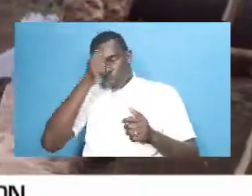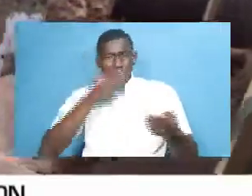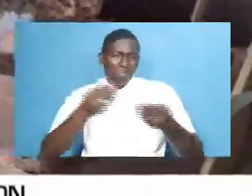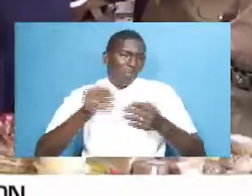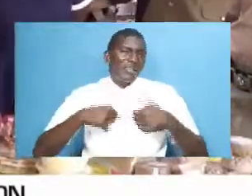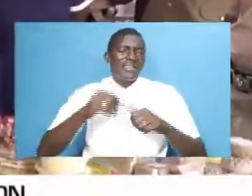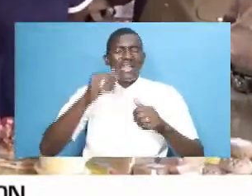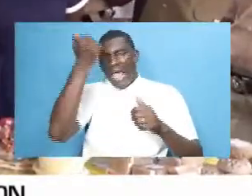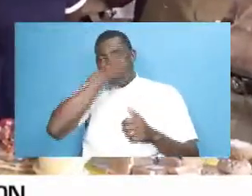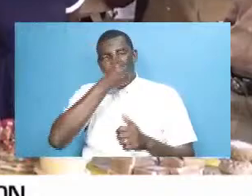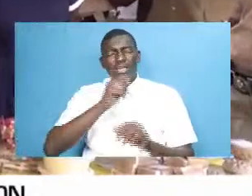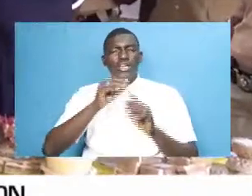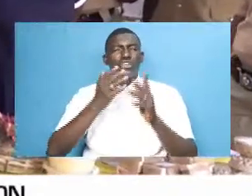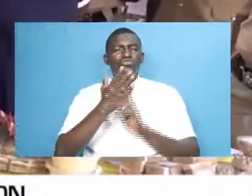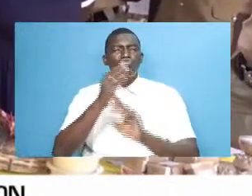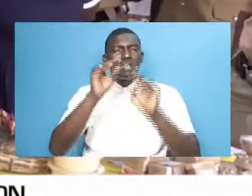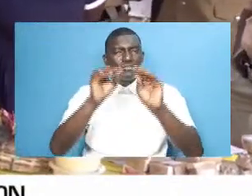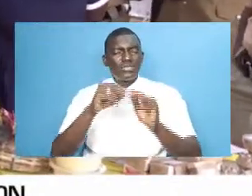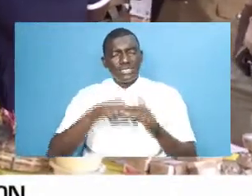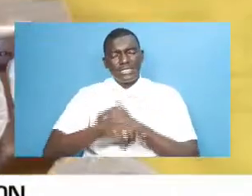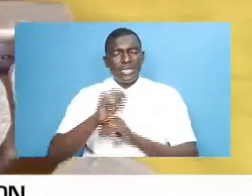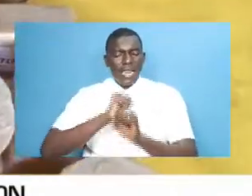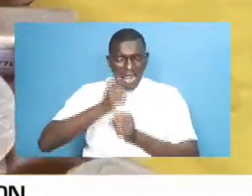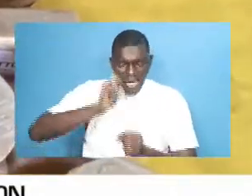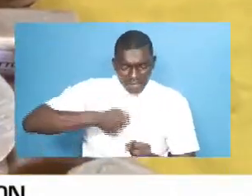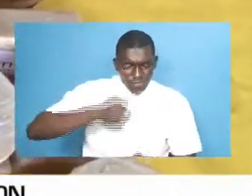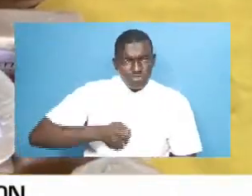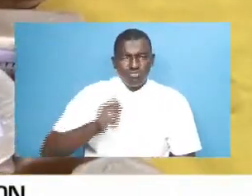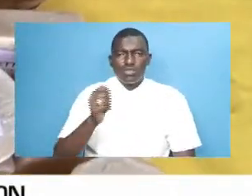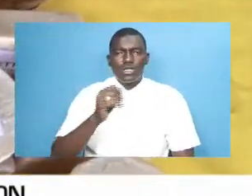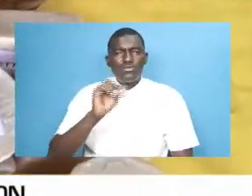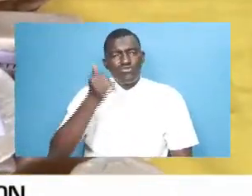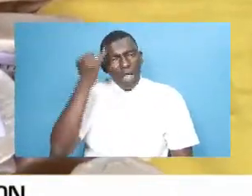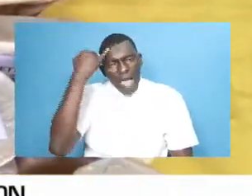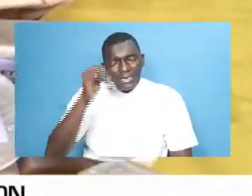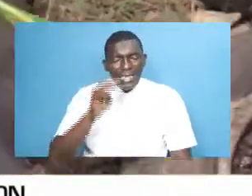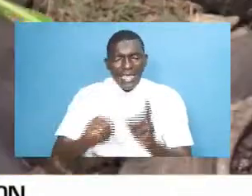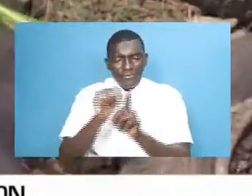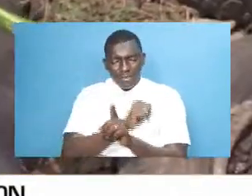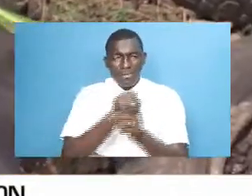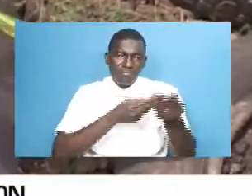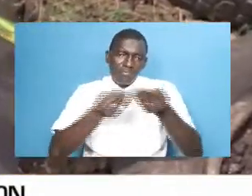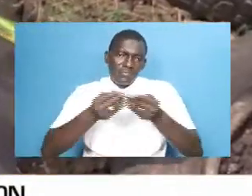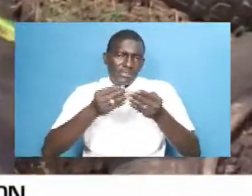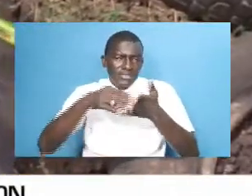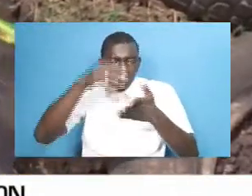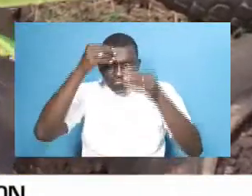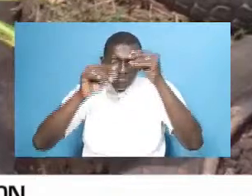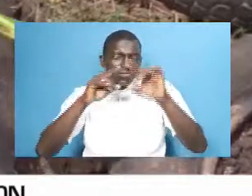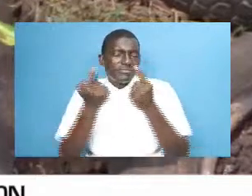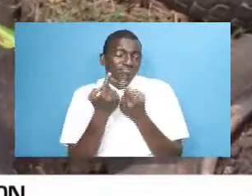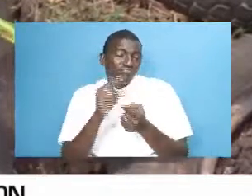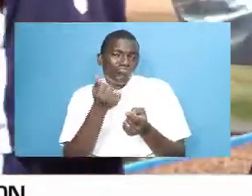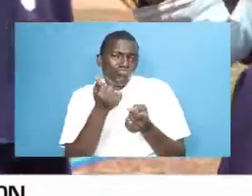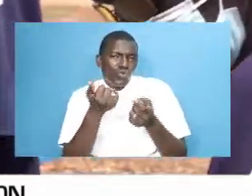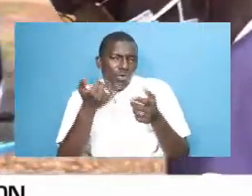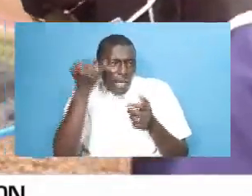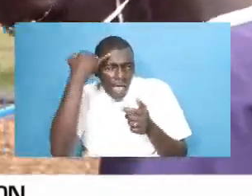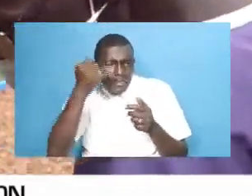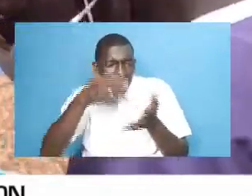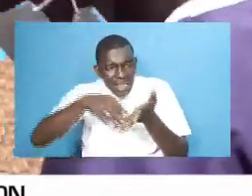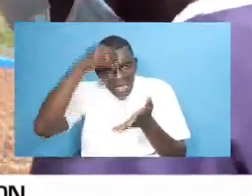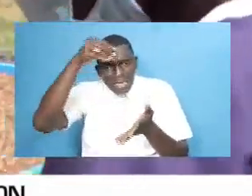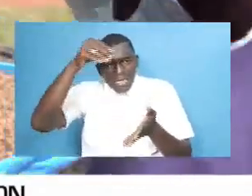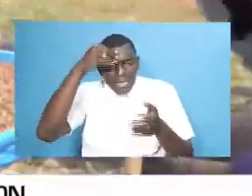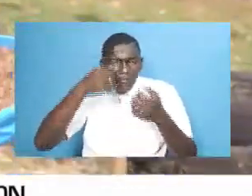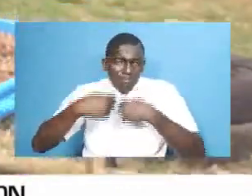through education in agricultural innovation, environmental protection, entrepreneurship, and new innovation learning methods. The trainees